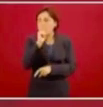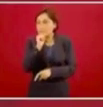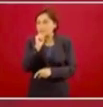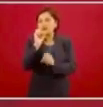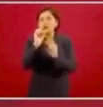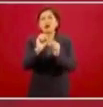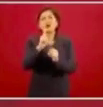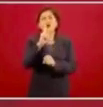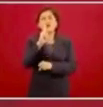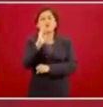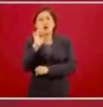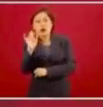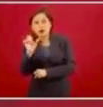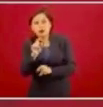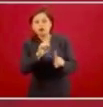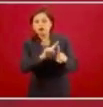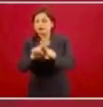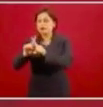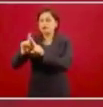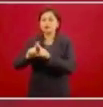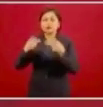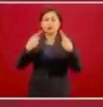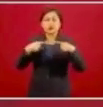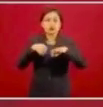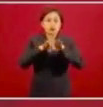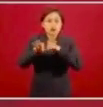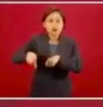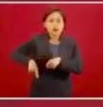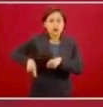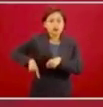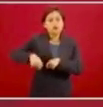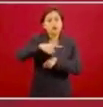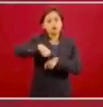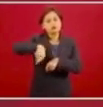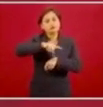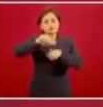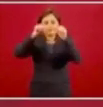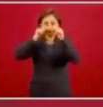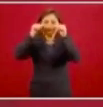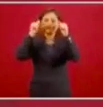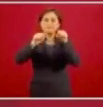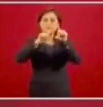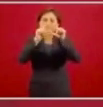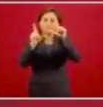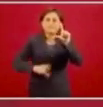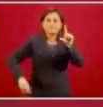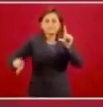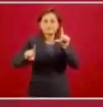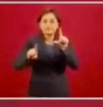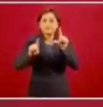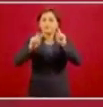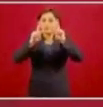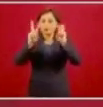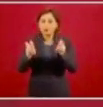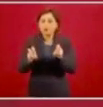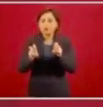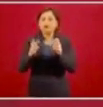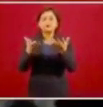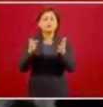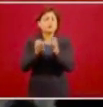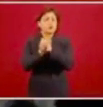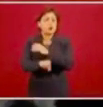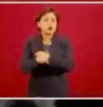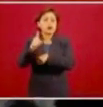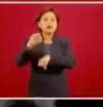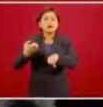health and integrity of the Mexican people to be able to continue doing their labor. So what happened was that in